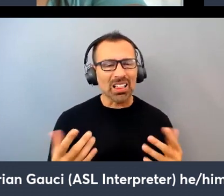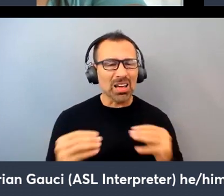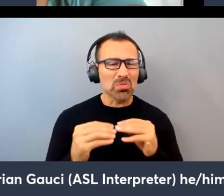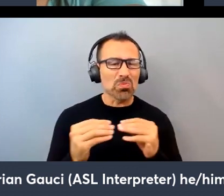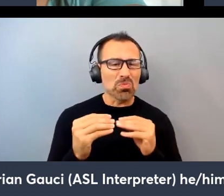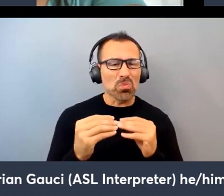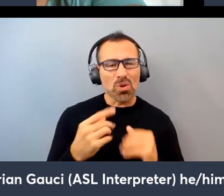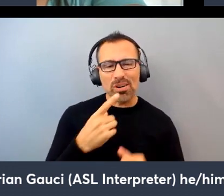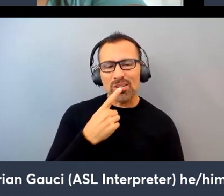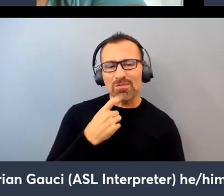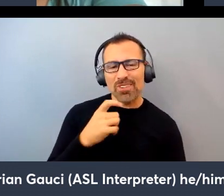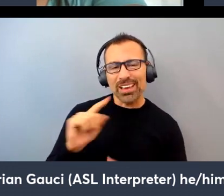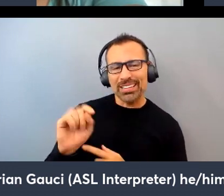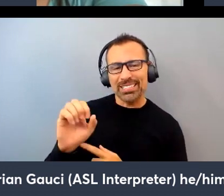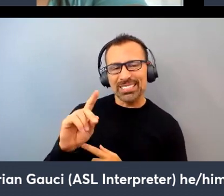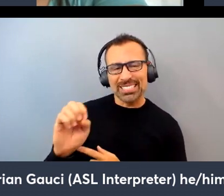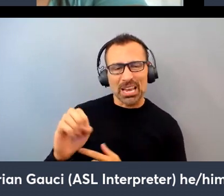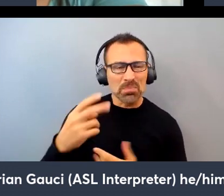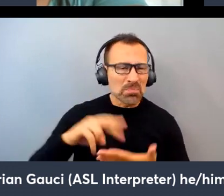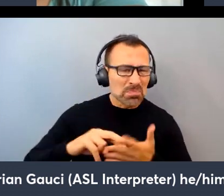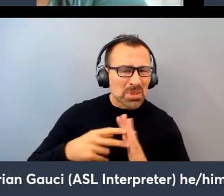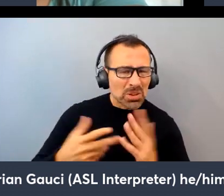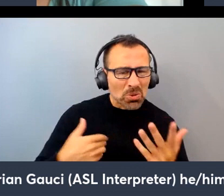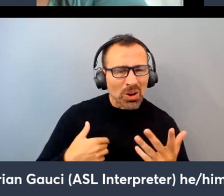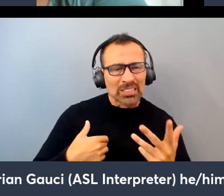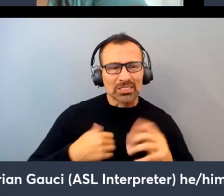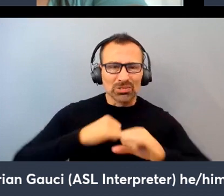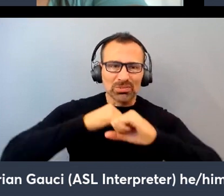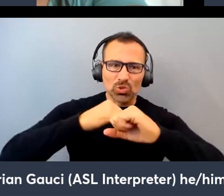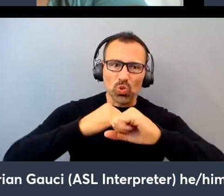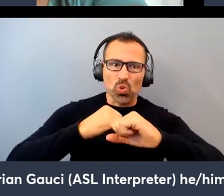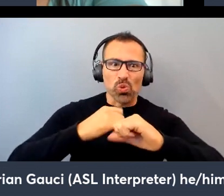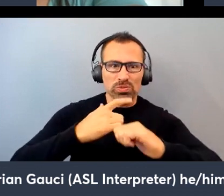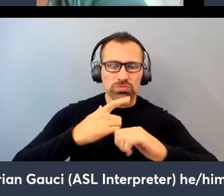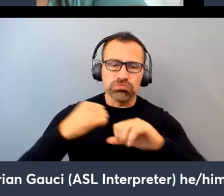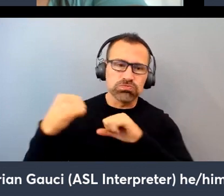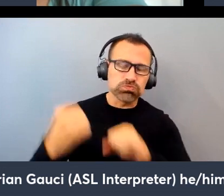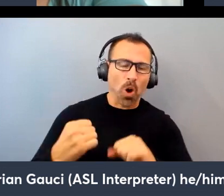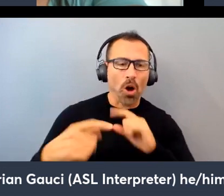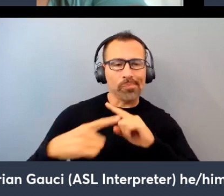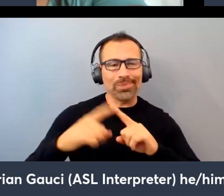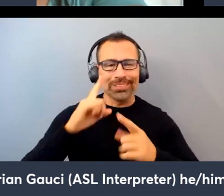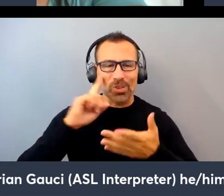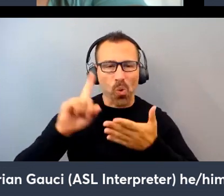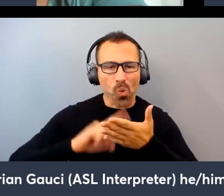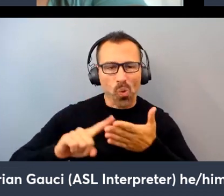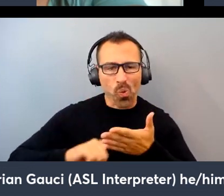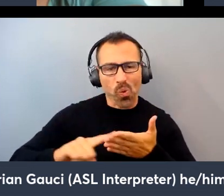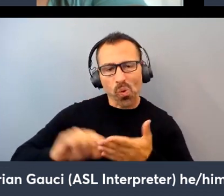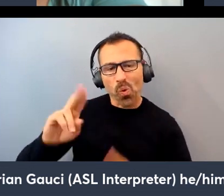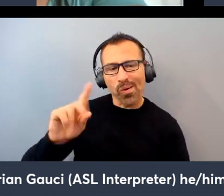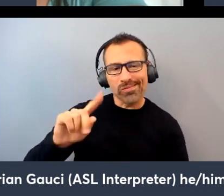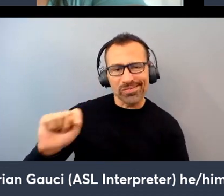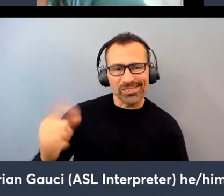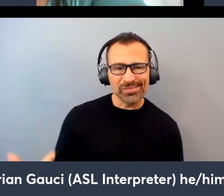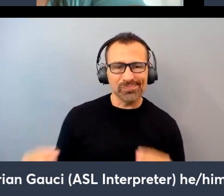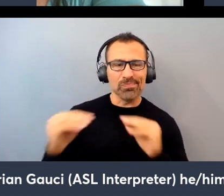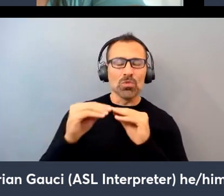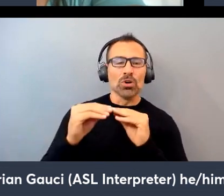through security and auditing and everything like that. So for the most part, that was where our challenges were found.